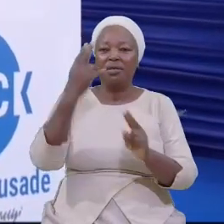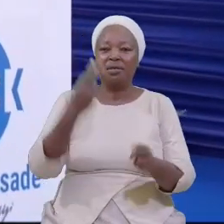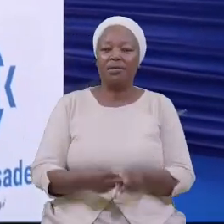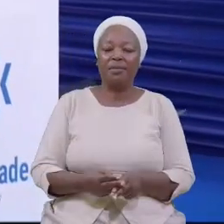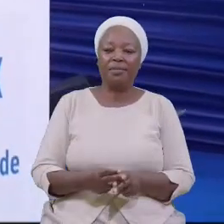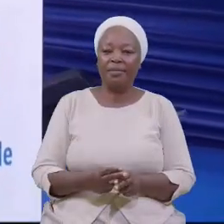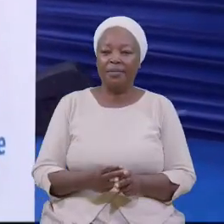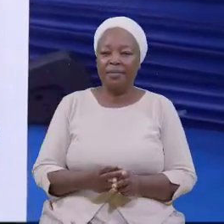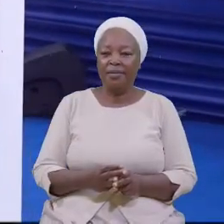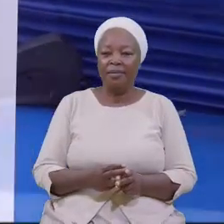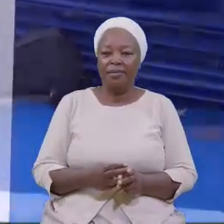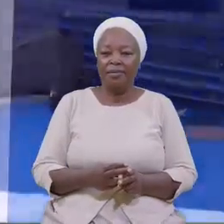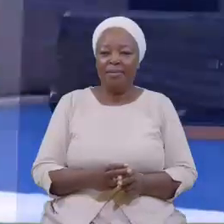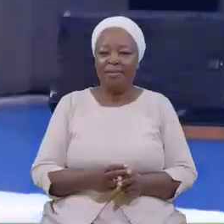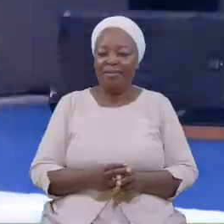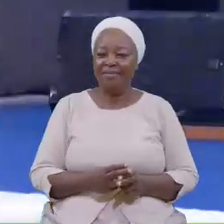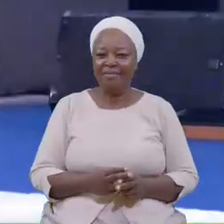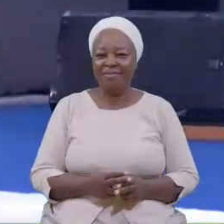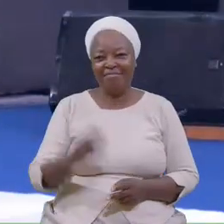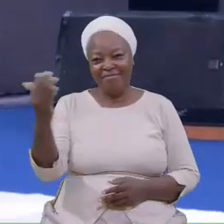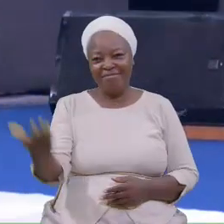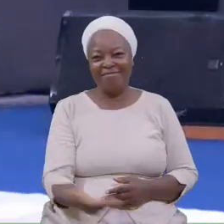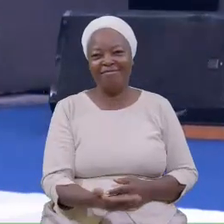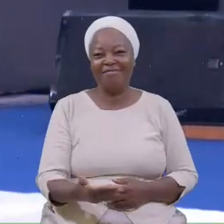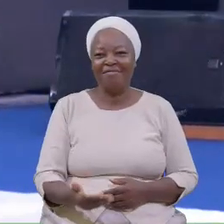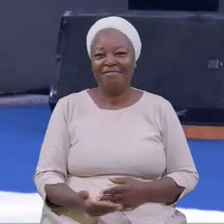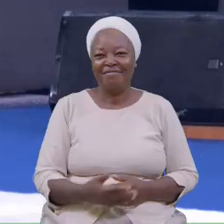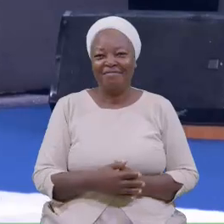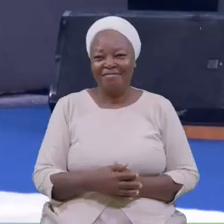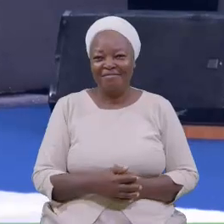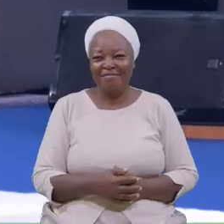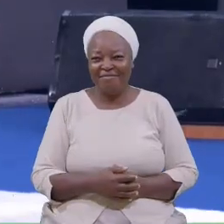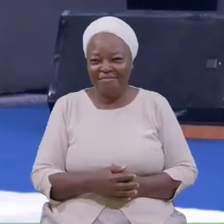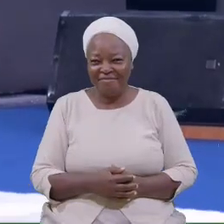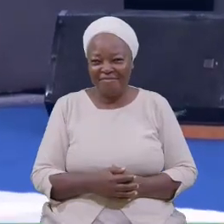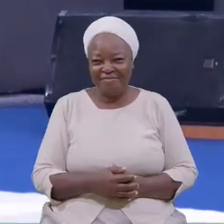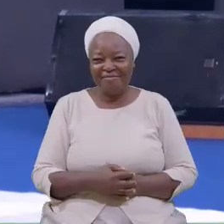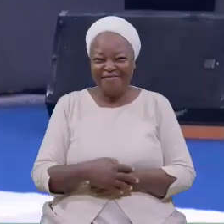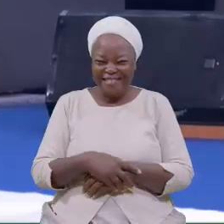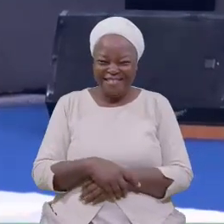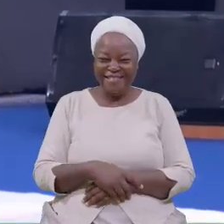Pastor, you're welcome. Osofu emu akwaba. Merci. Osofu dudu.